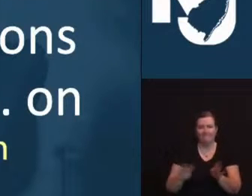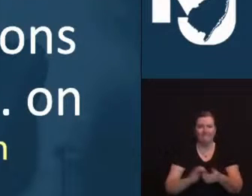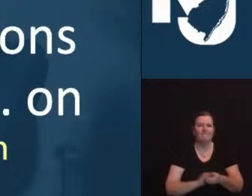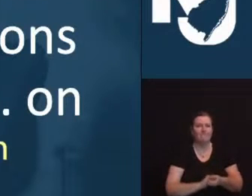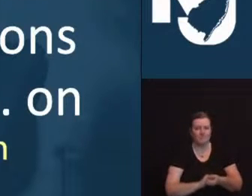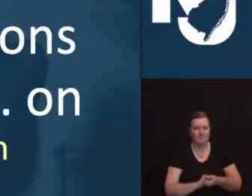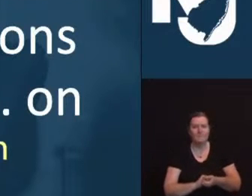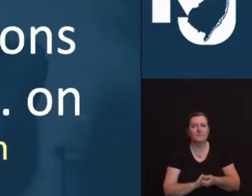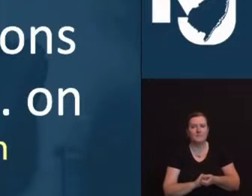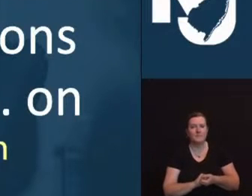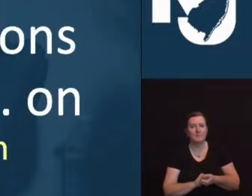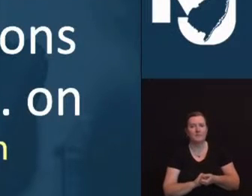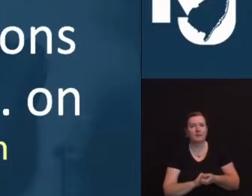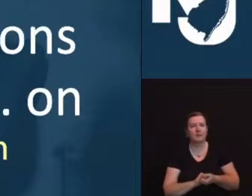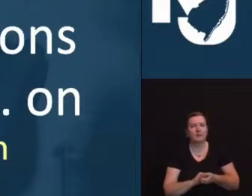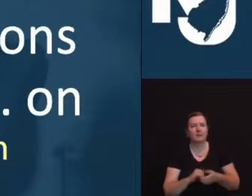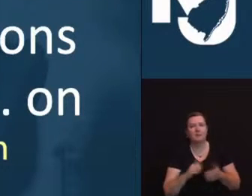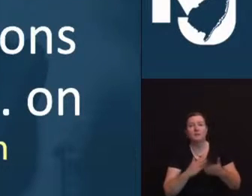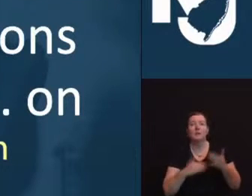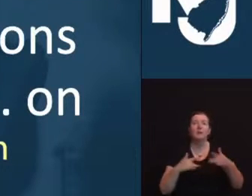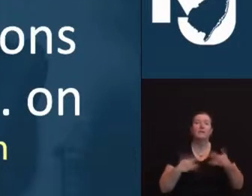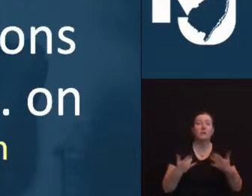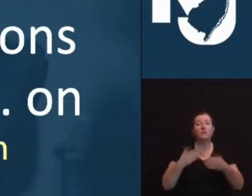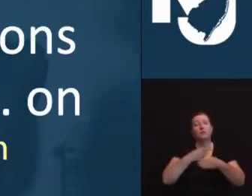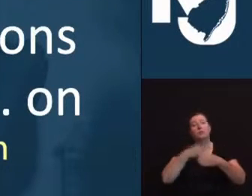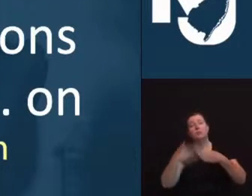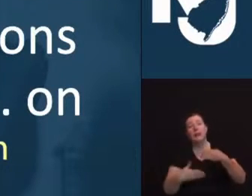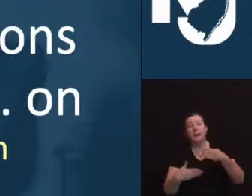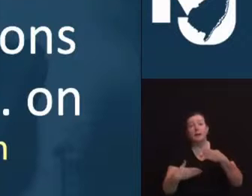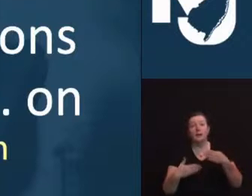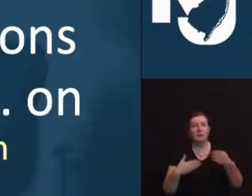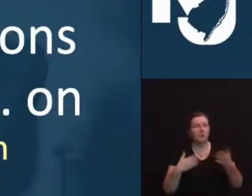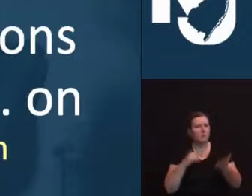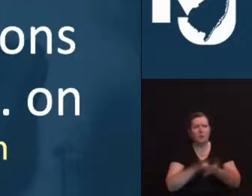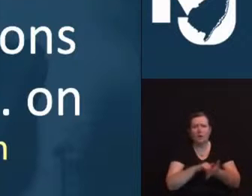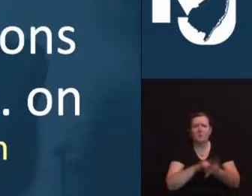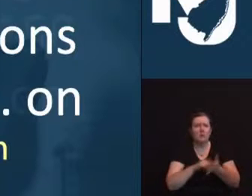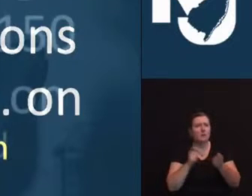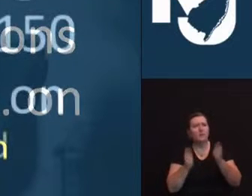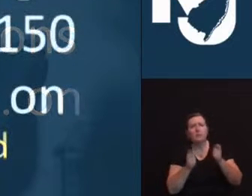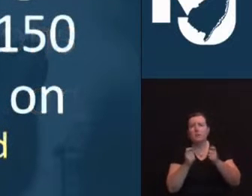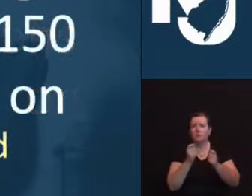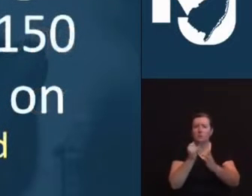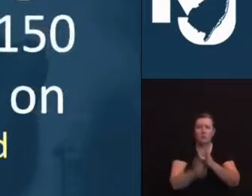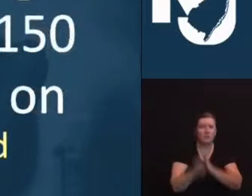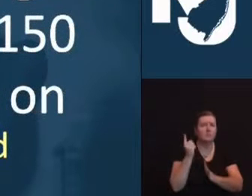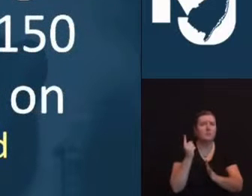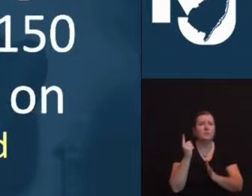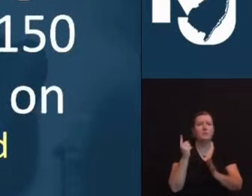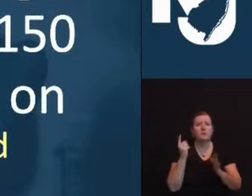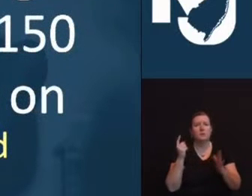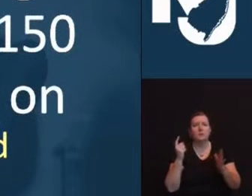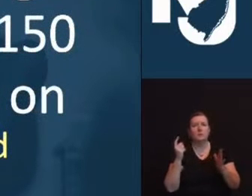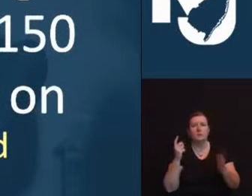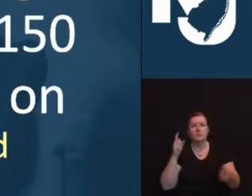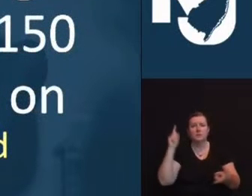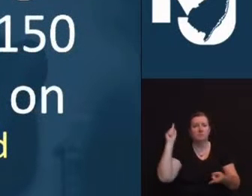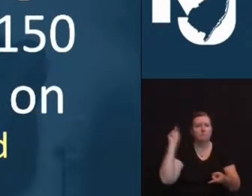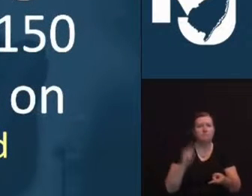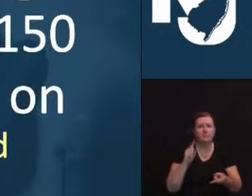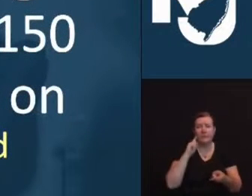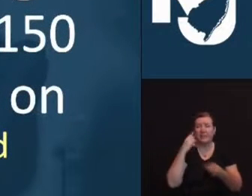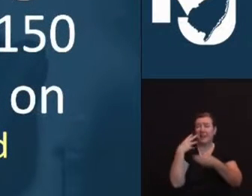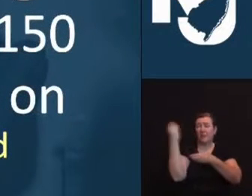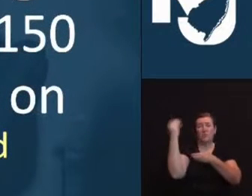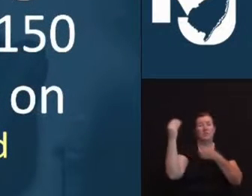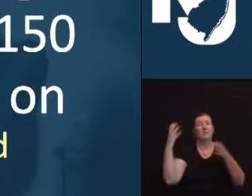events scheduled for this coming weekend that would be impacted. So to avoid disruption, the reduction for outdoor gatherings will take